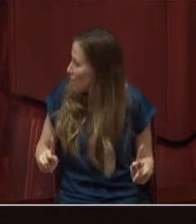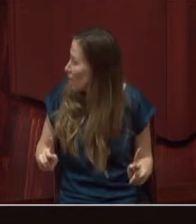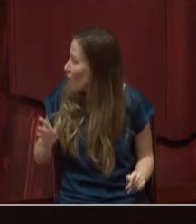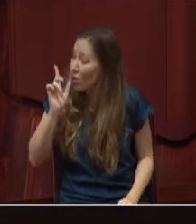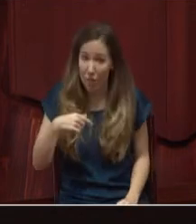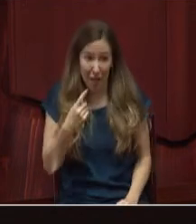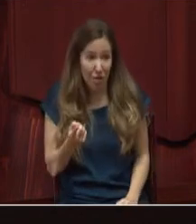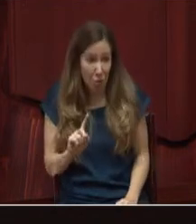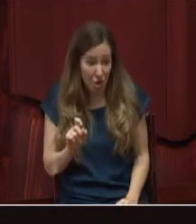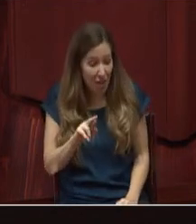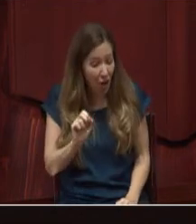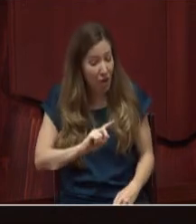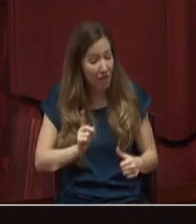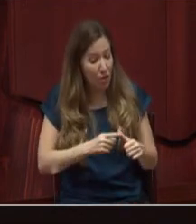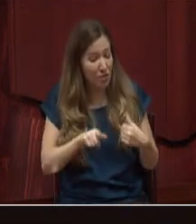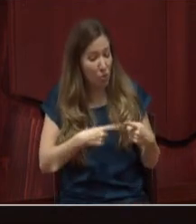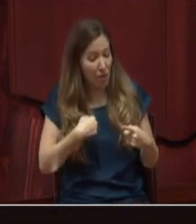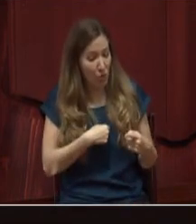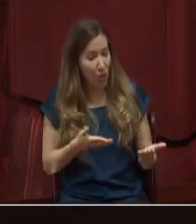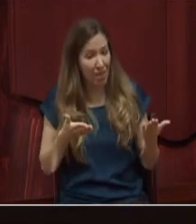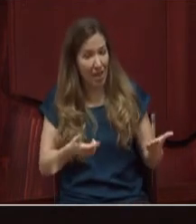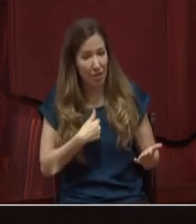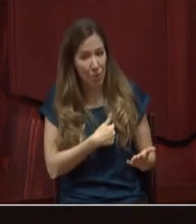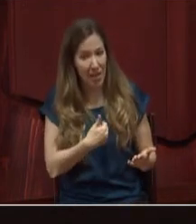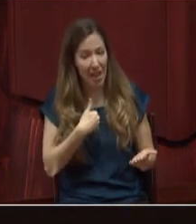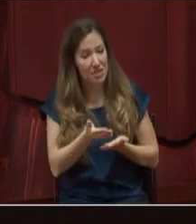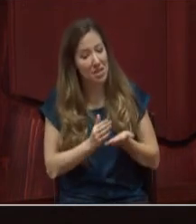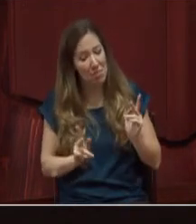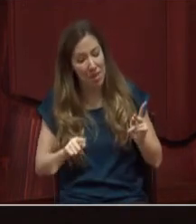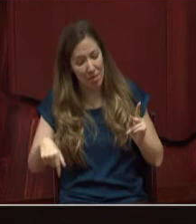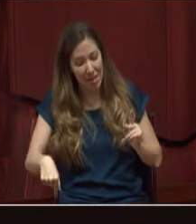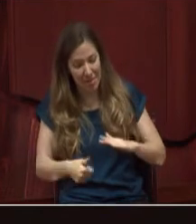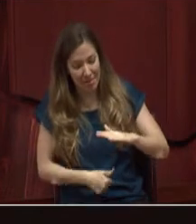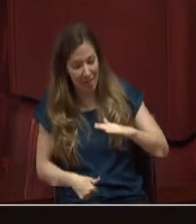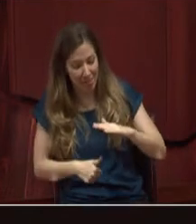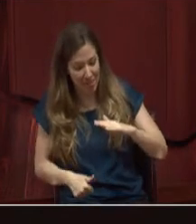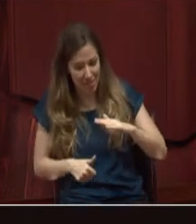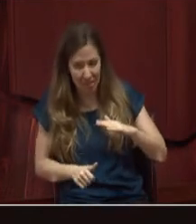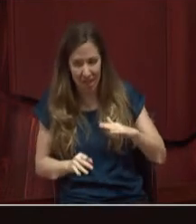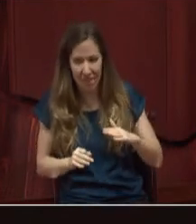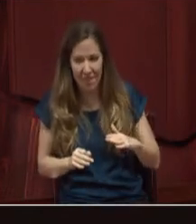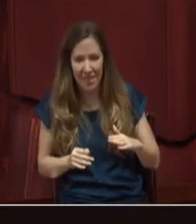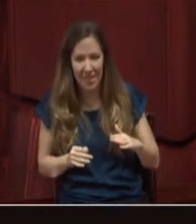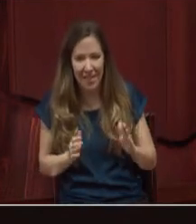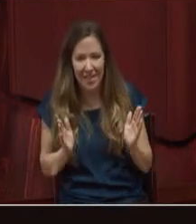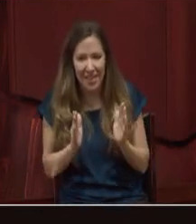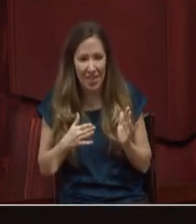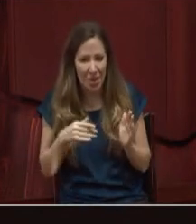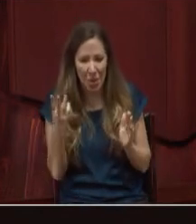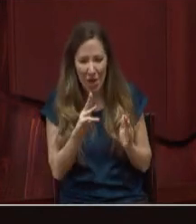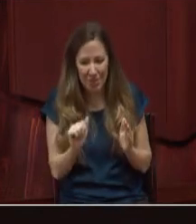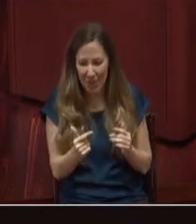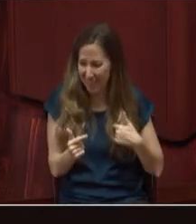when we were there, we had some people down in the basement of the little White House West Wing. That's where I was. That's where